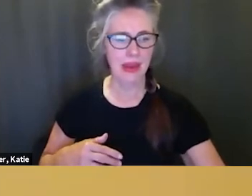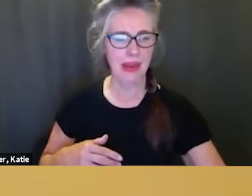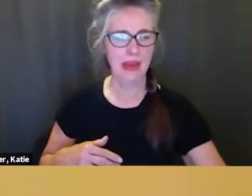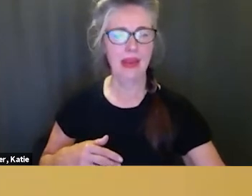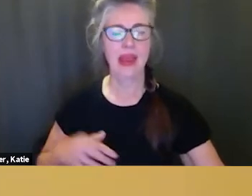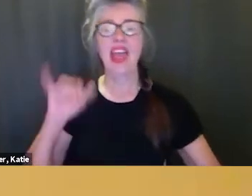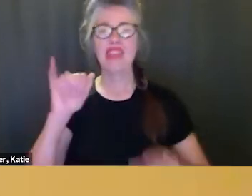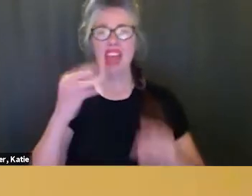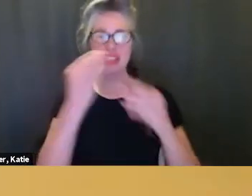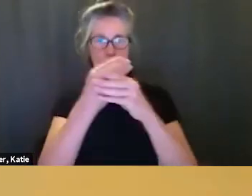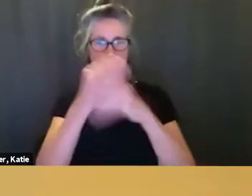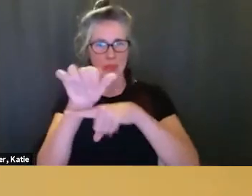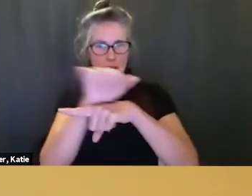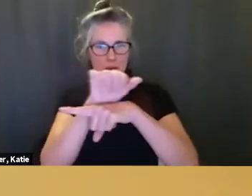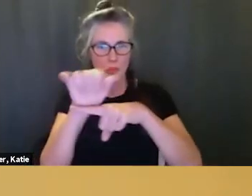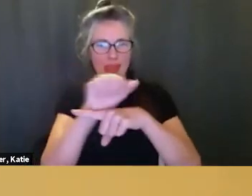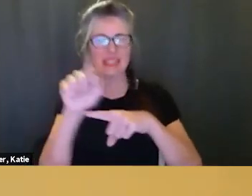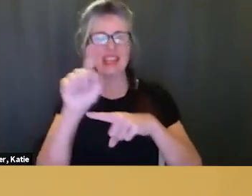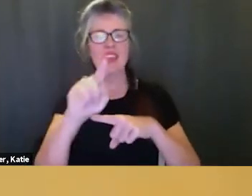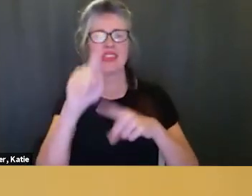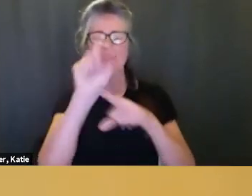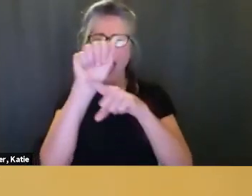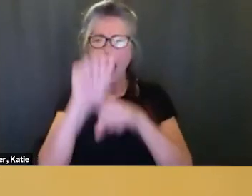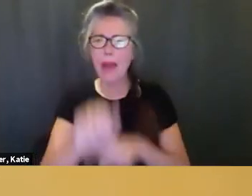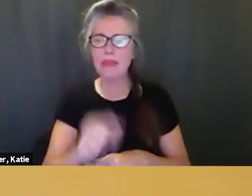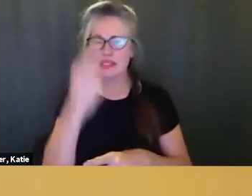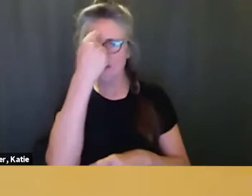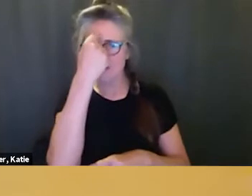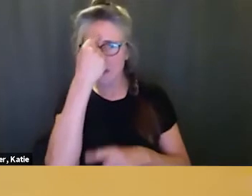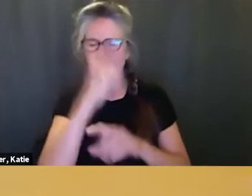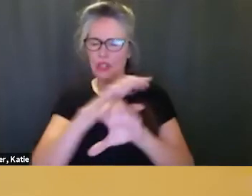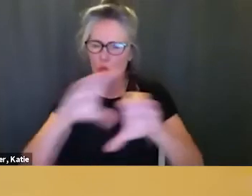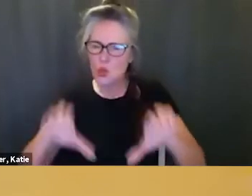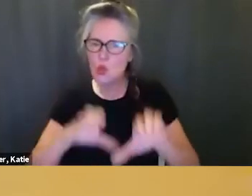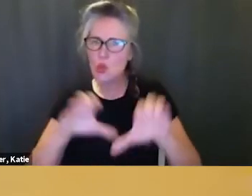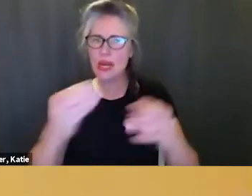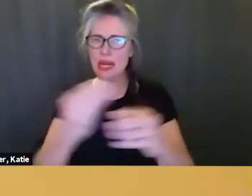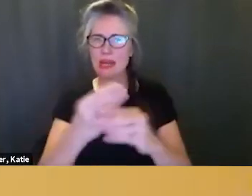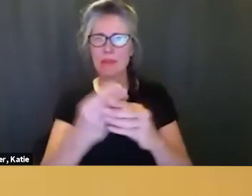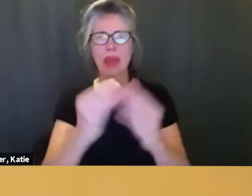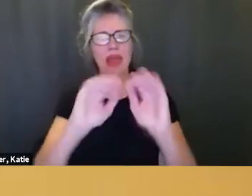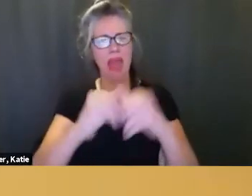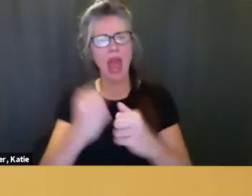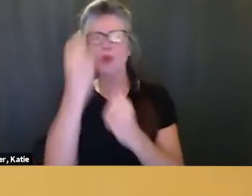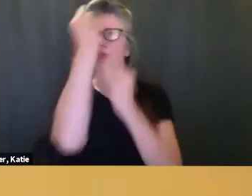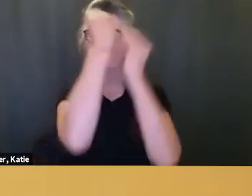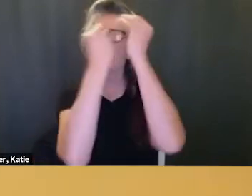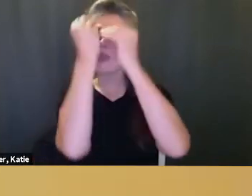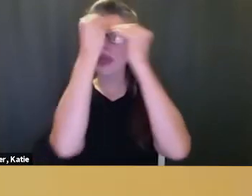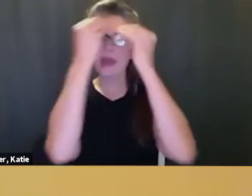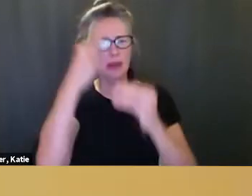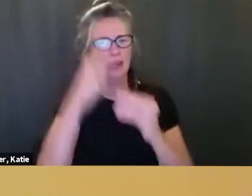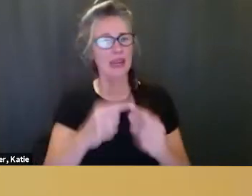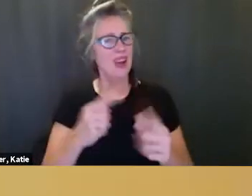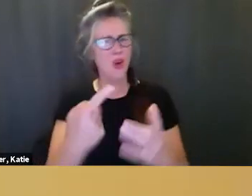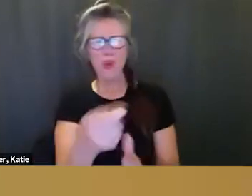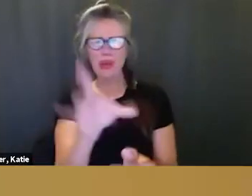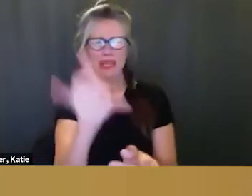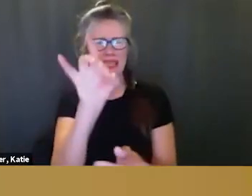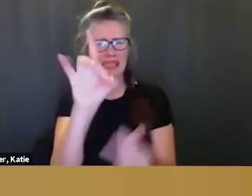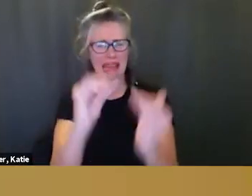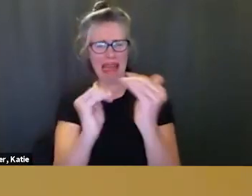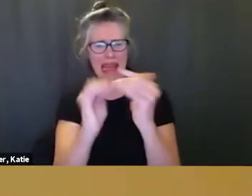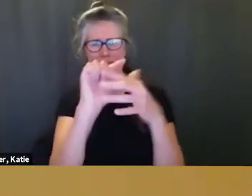mathematical habits of mind. It's the doing of mathematics. And those standards, there's only 8 of them.